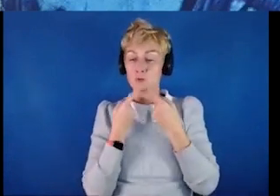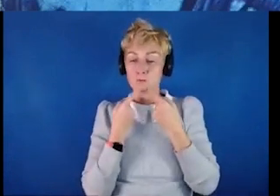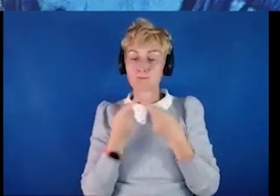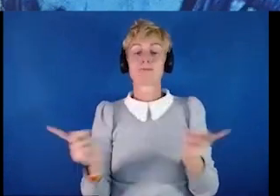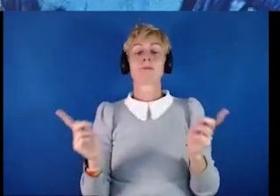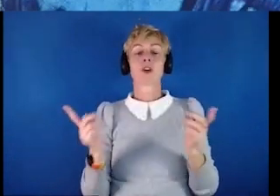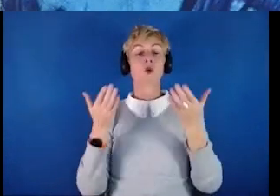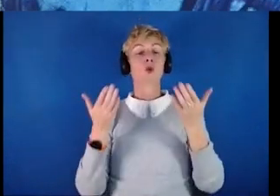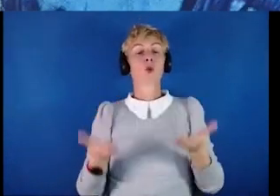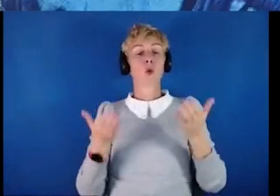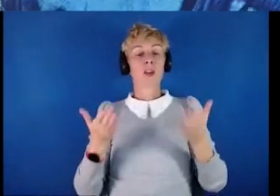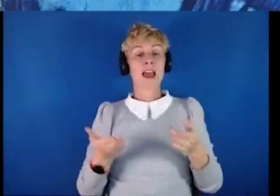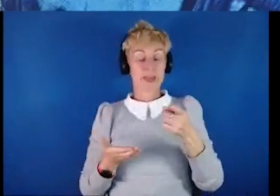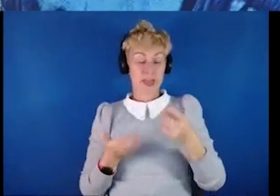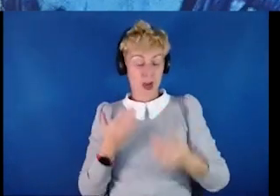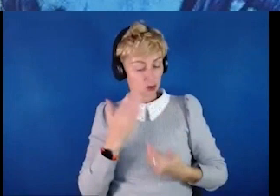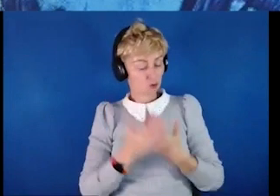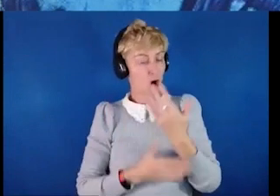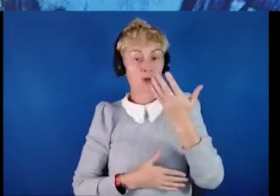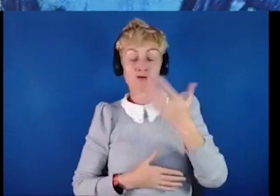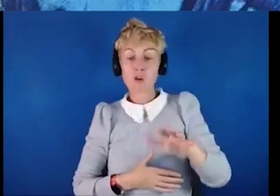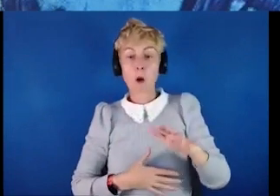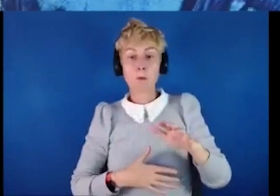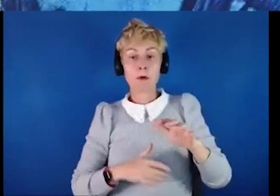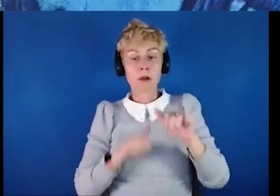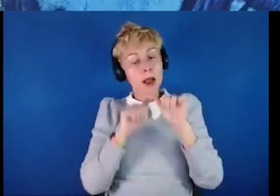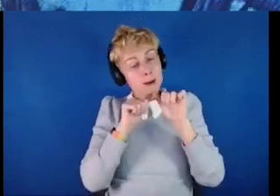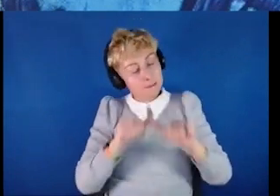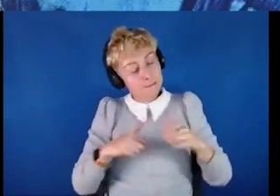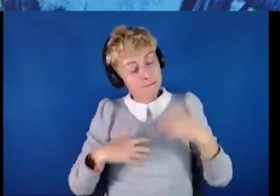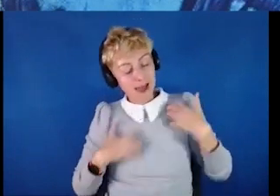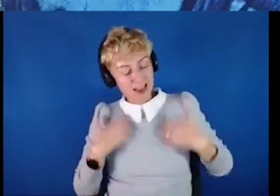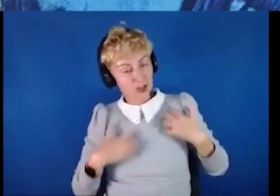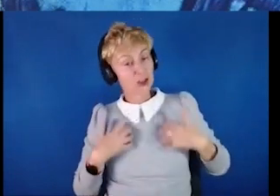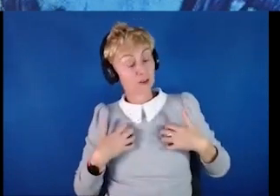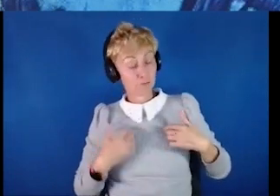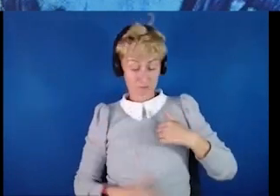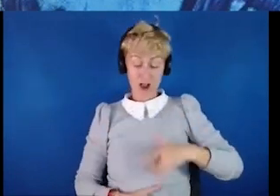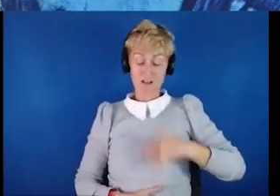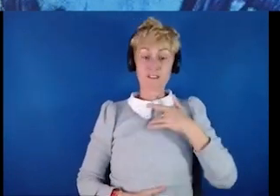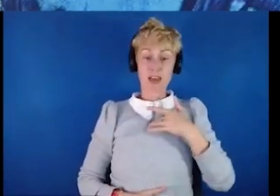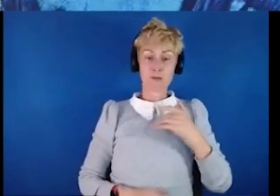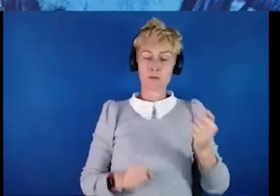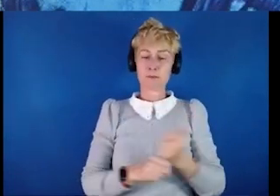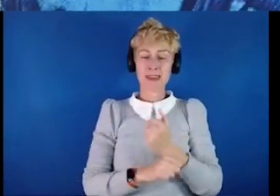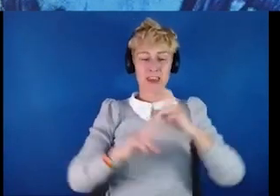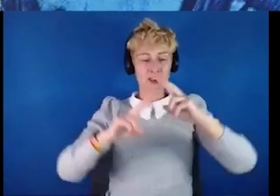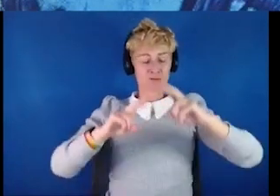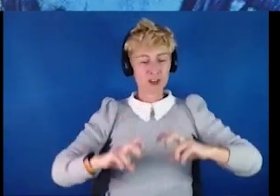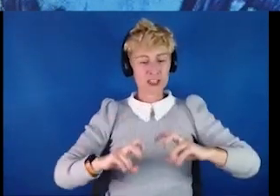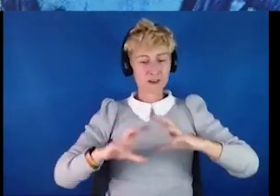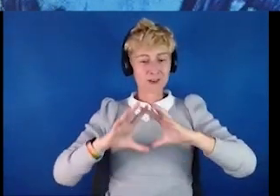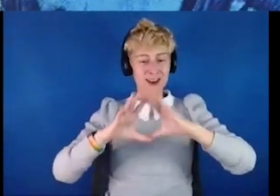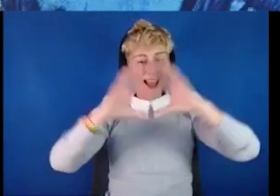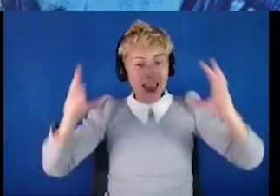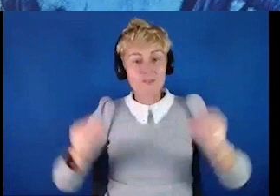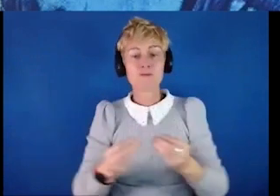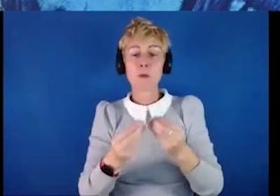of a passion that many of us felt, that I felt, for making research everybody's